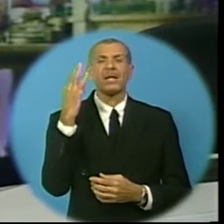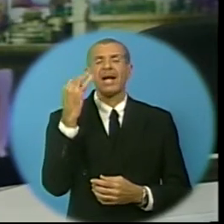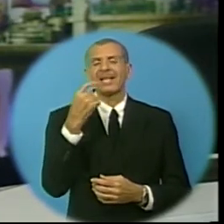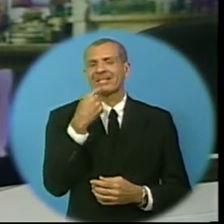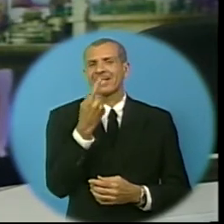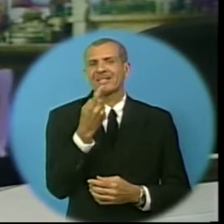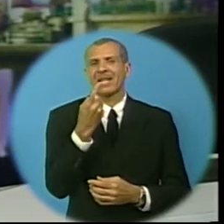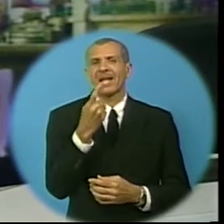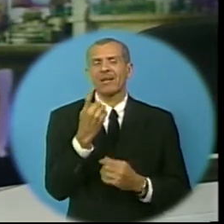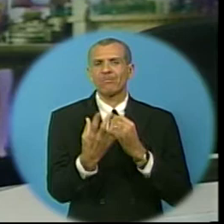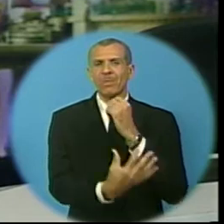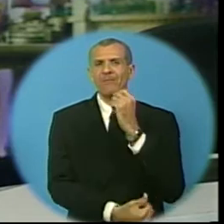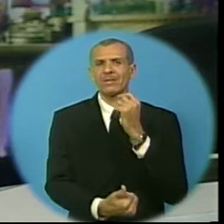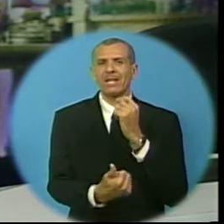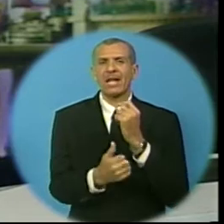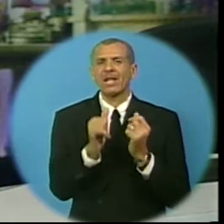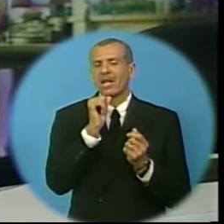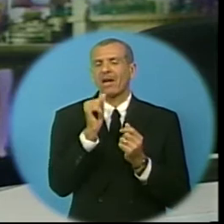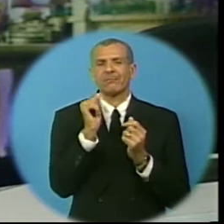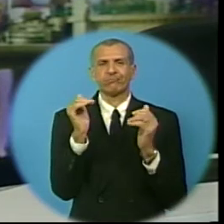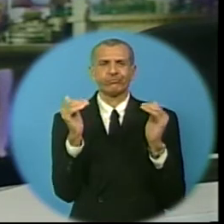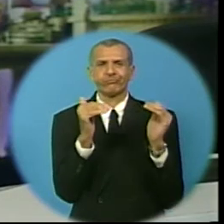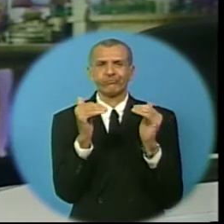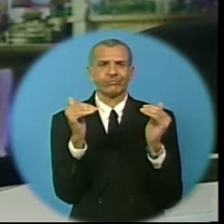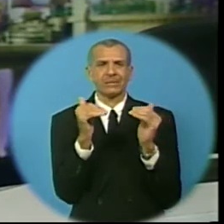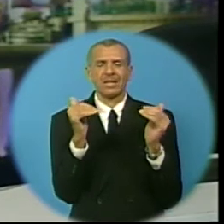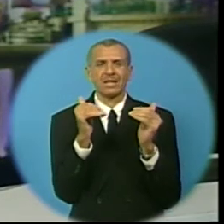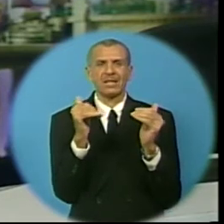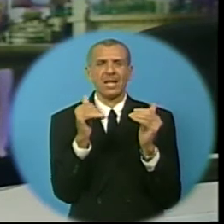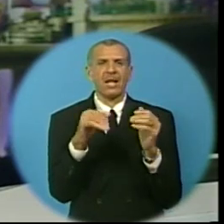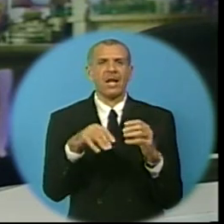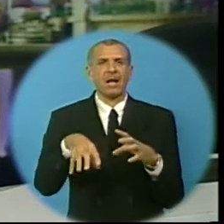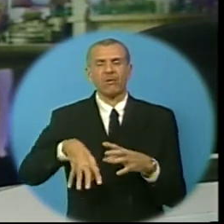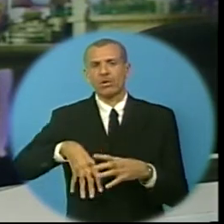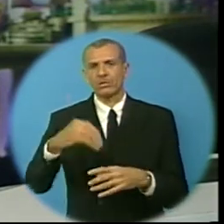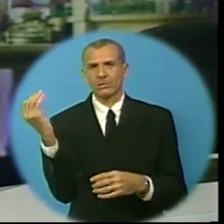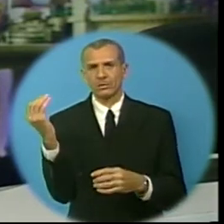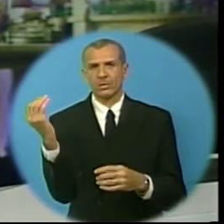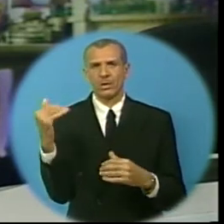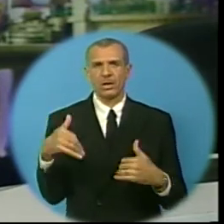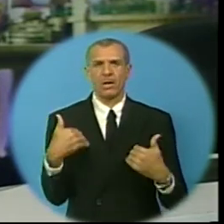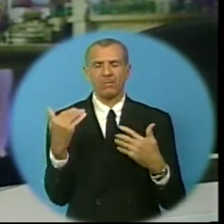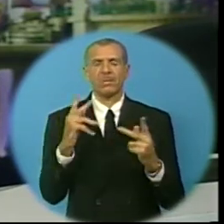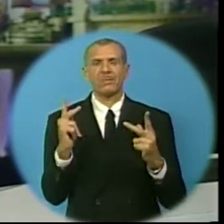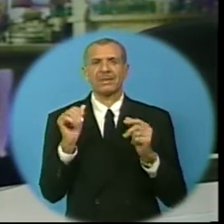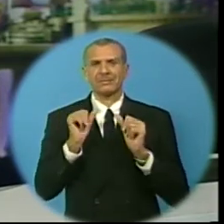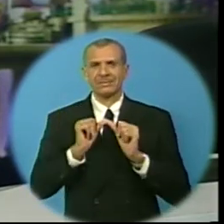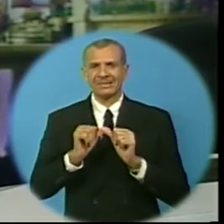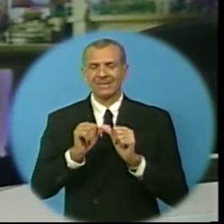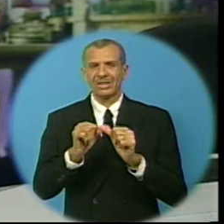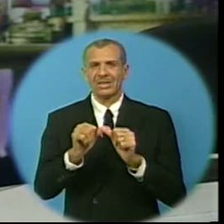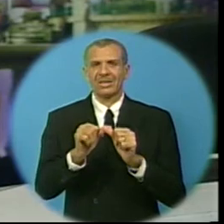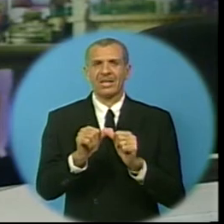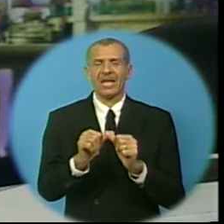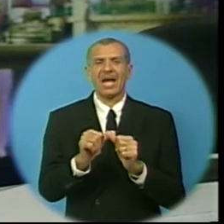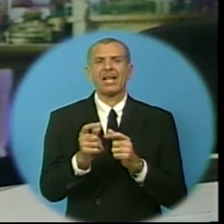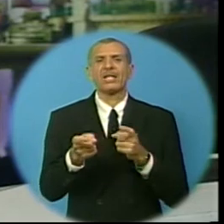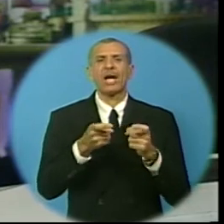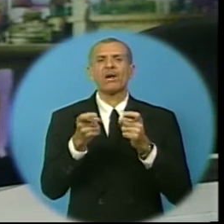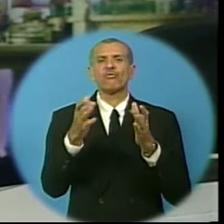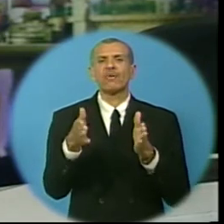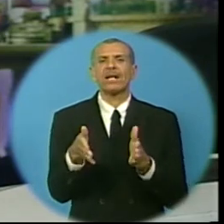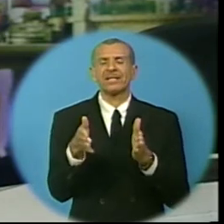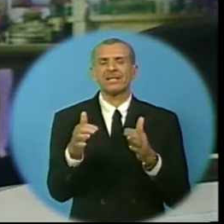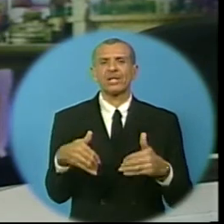that poverty, inequality and exclusion among youth still exists in the region and urged directors of youth affairs and